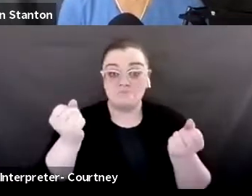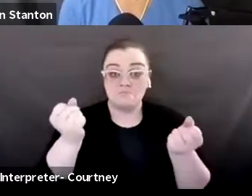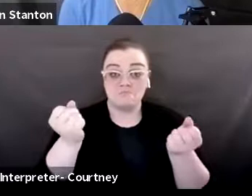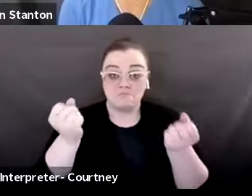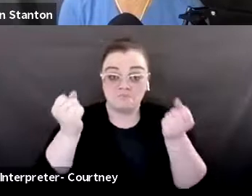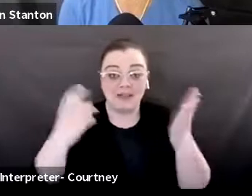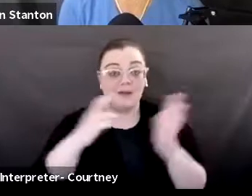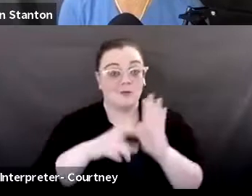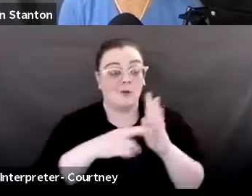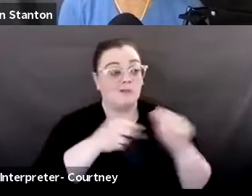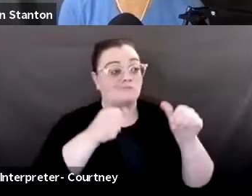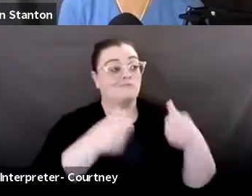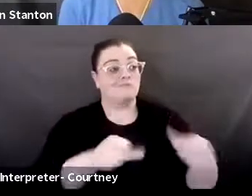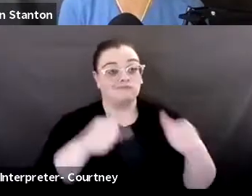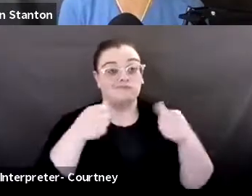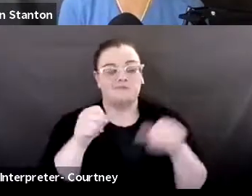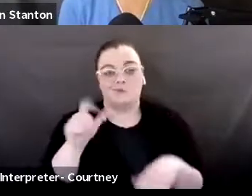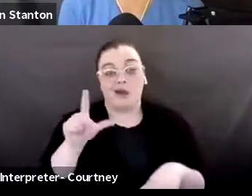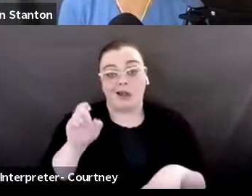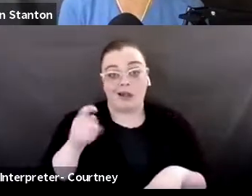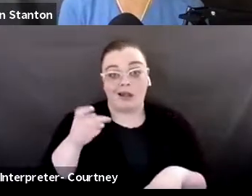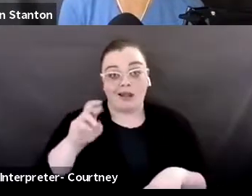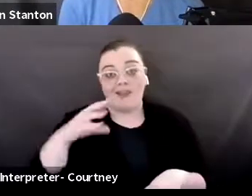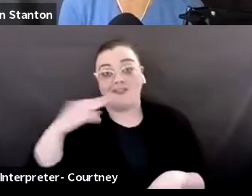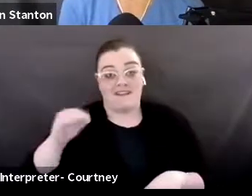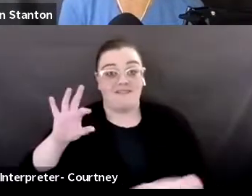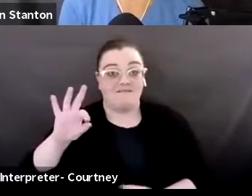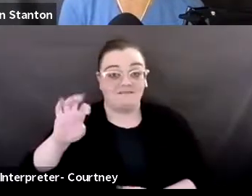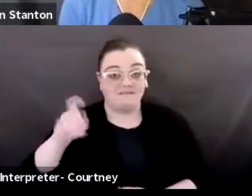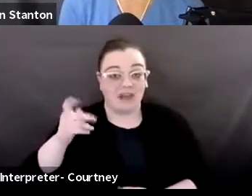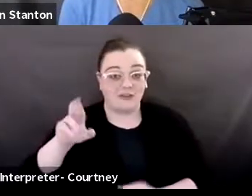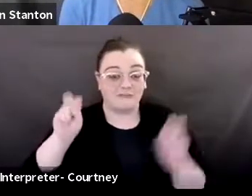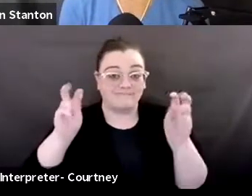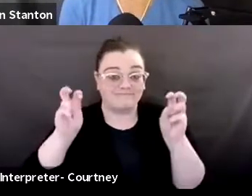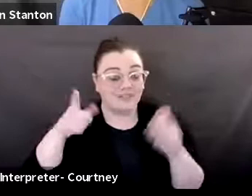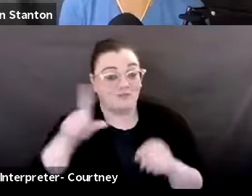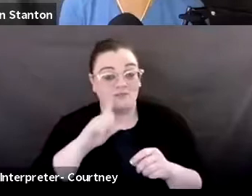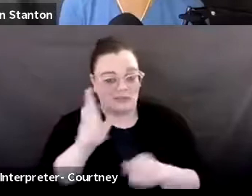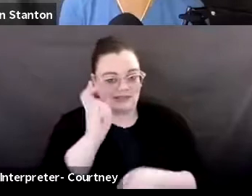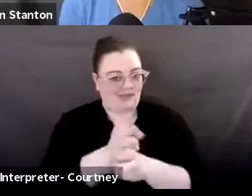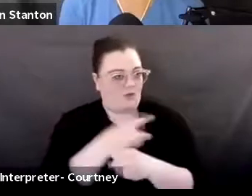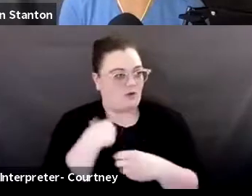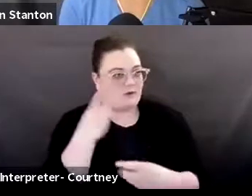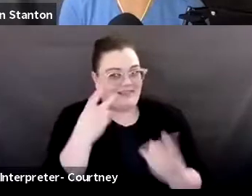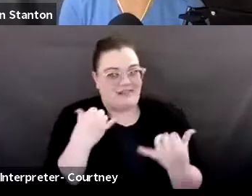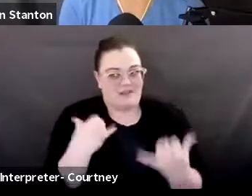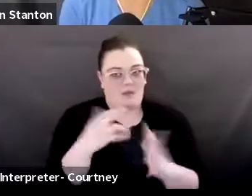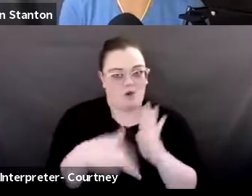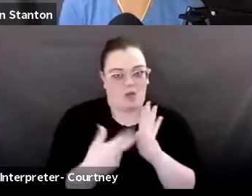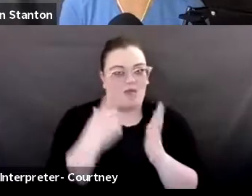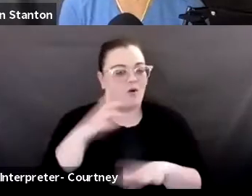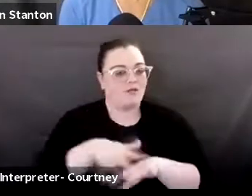feathers. It was all very period pieces, and it was very difficult to see a contemporary Native role that's out there. And I guess this leads me to my